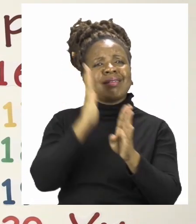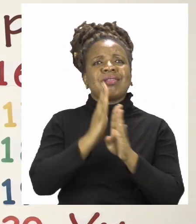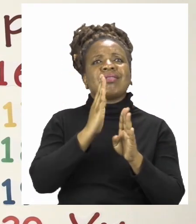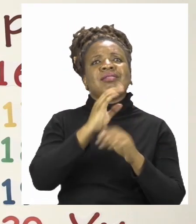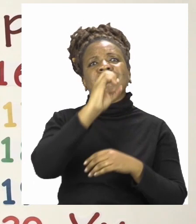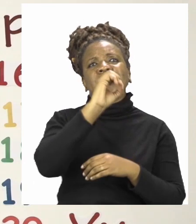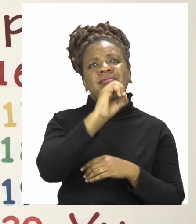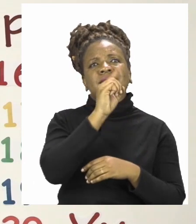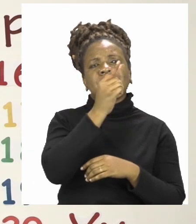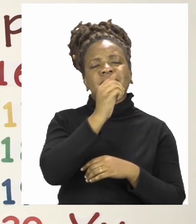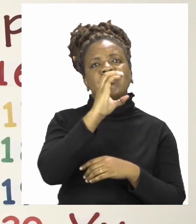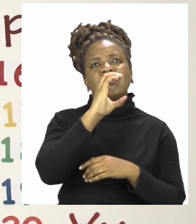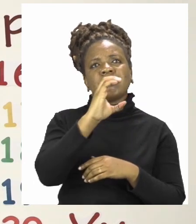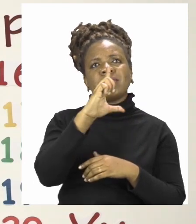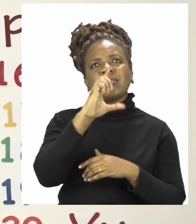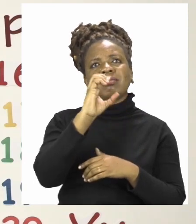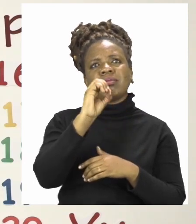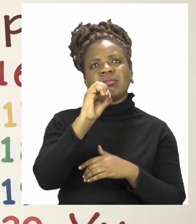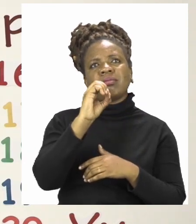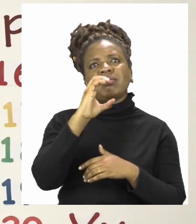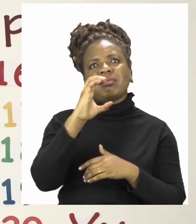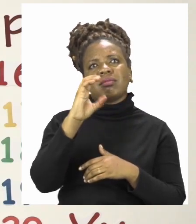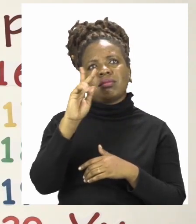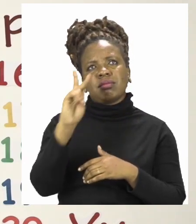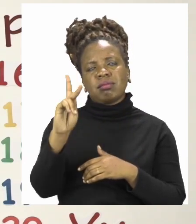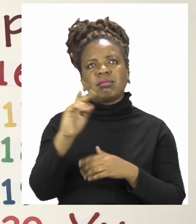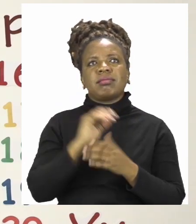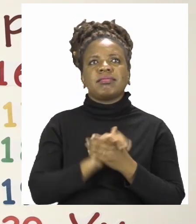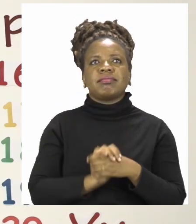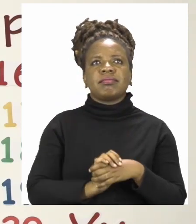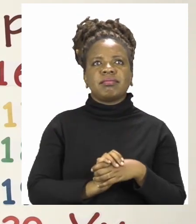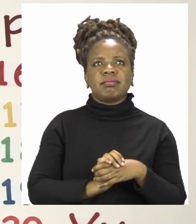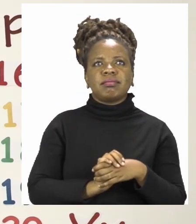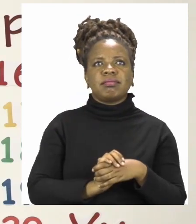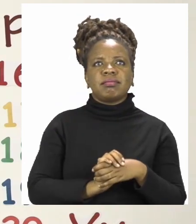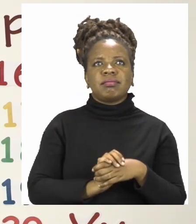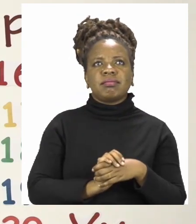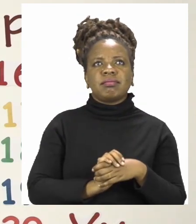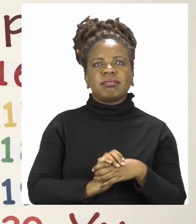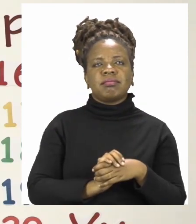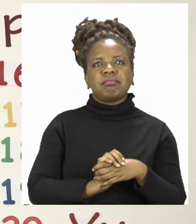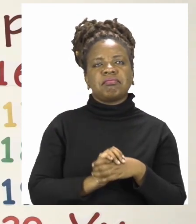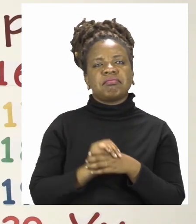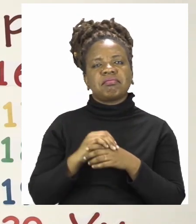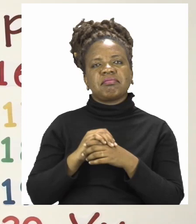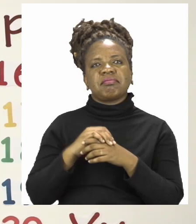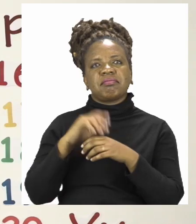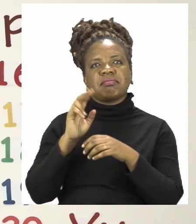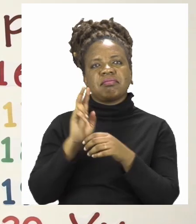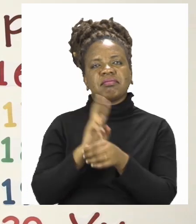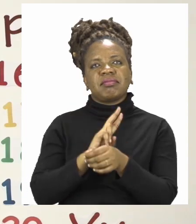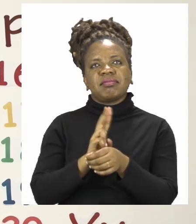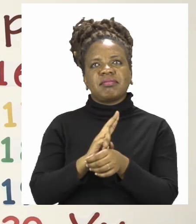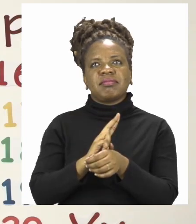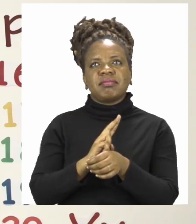in all the times for the clocks you can see. I will see you soon after the advert